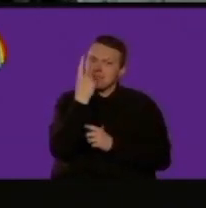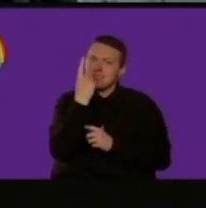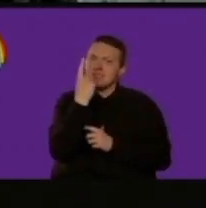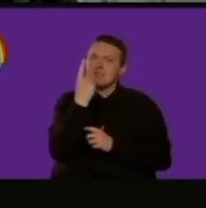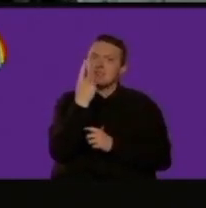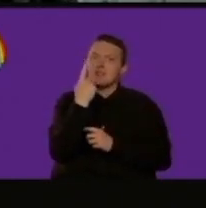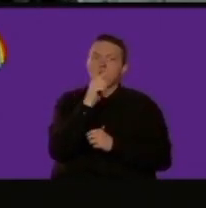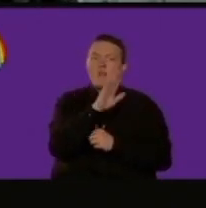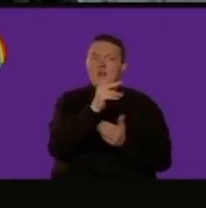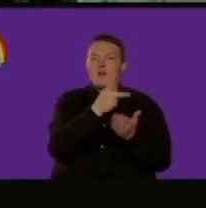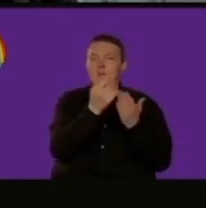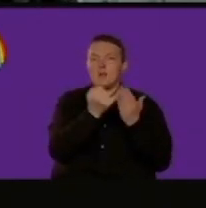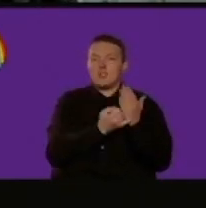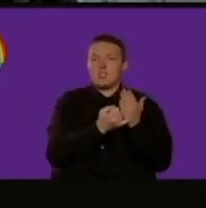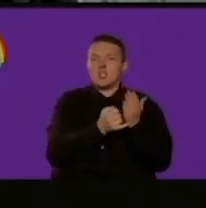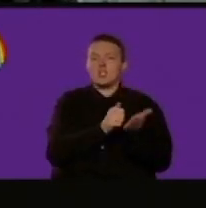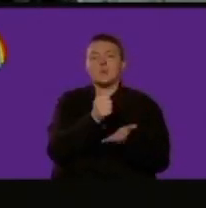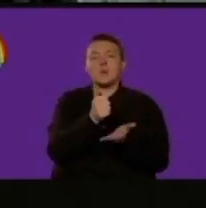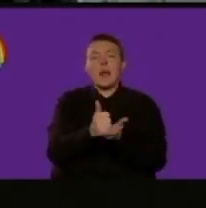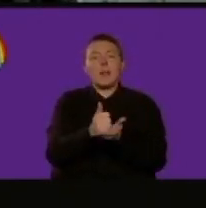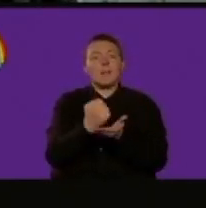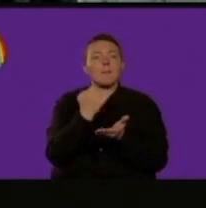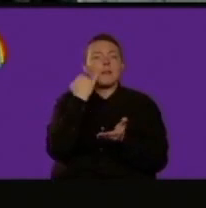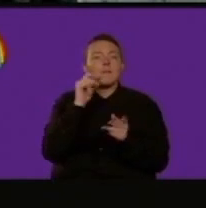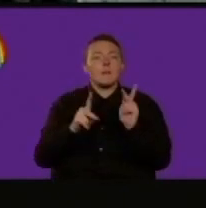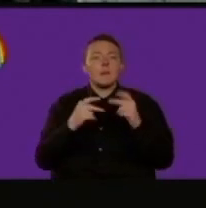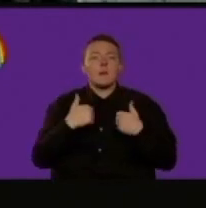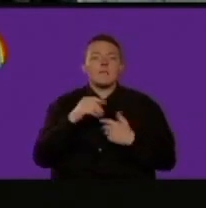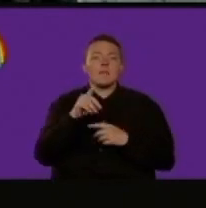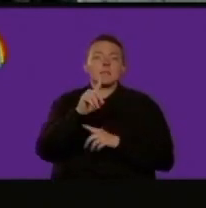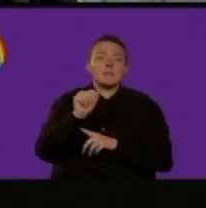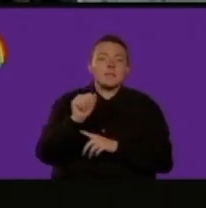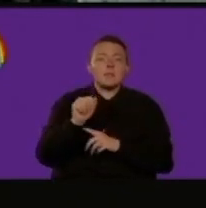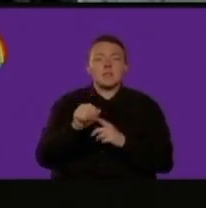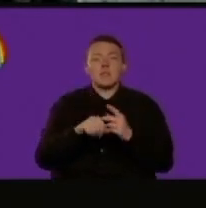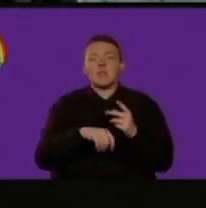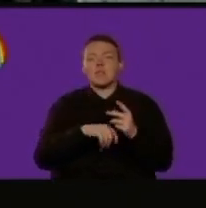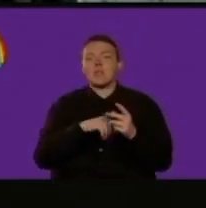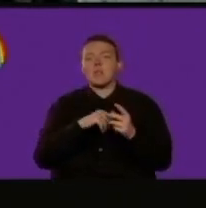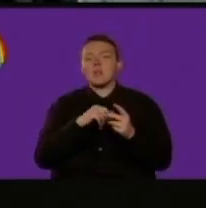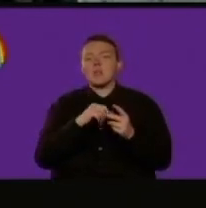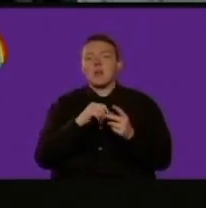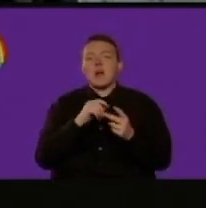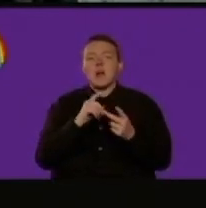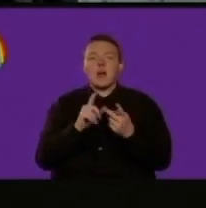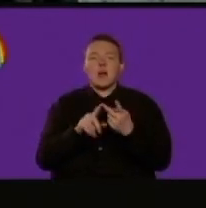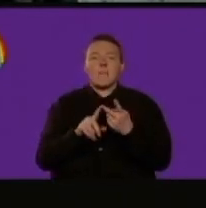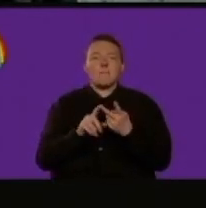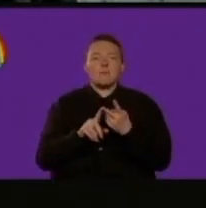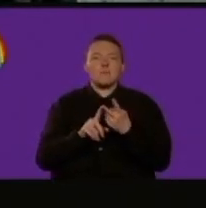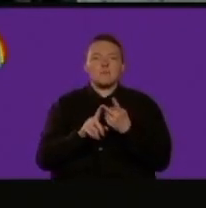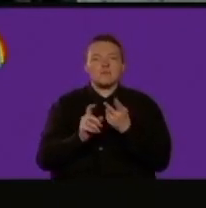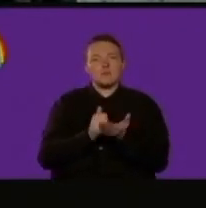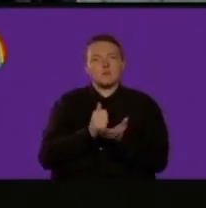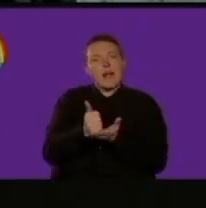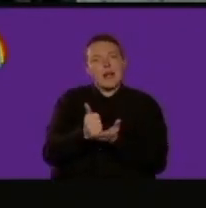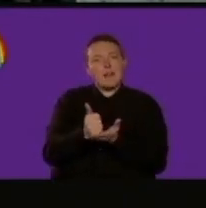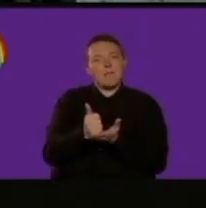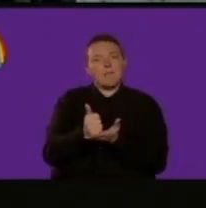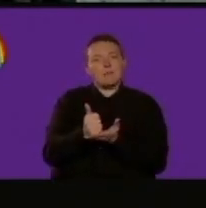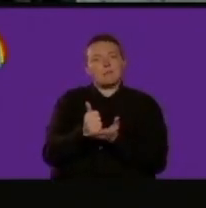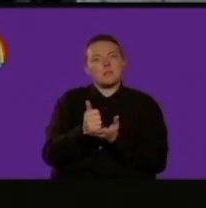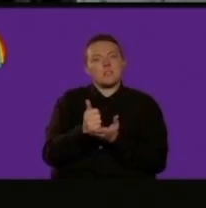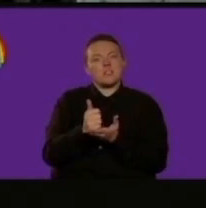I want to see education as a place for development of curiosity and love for